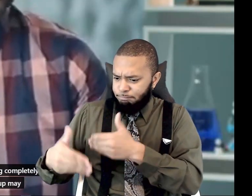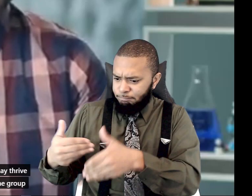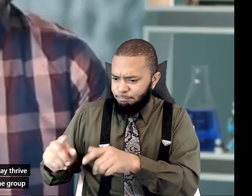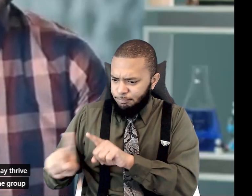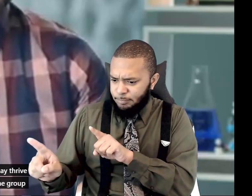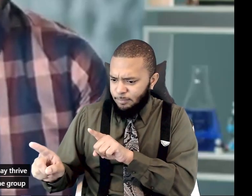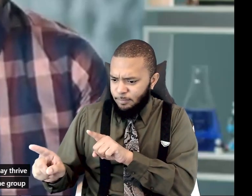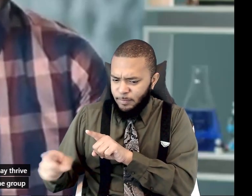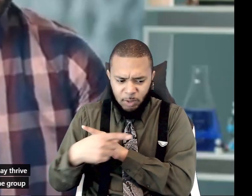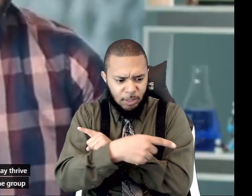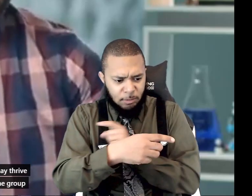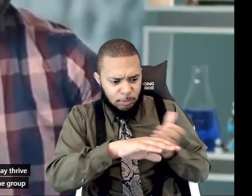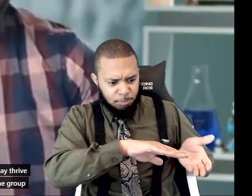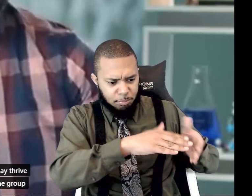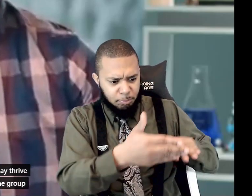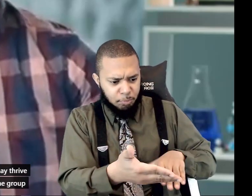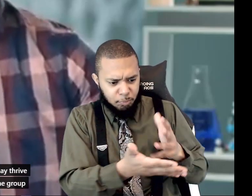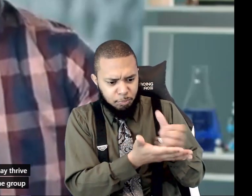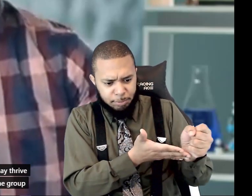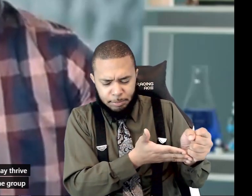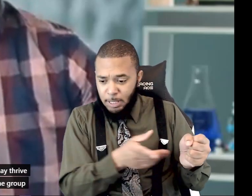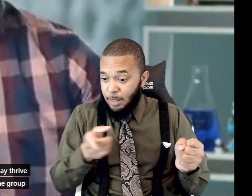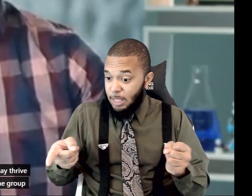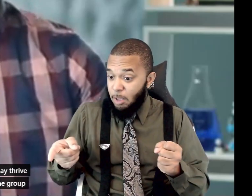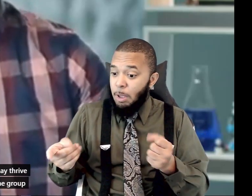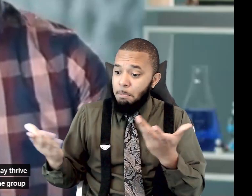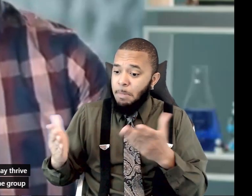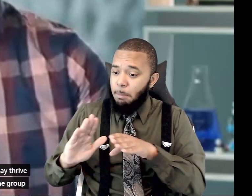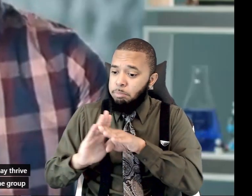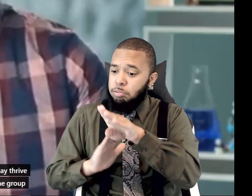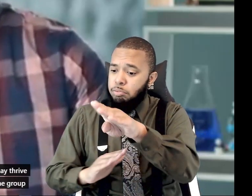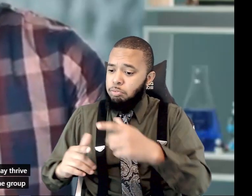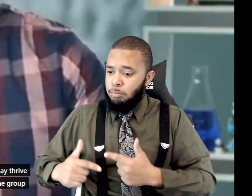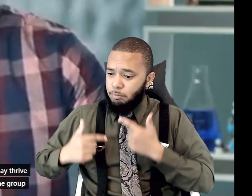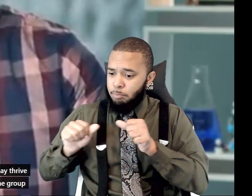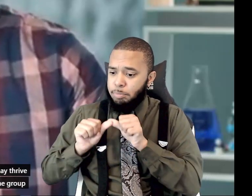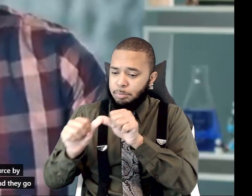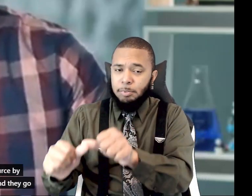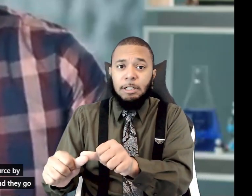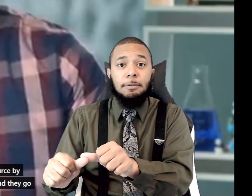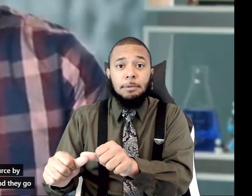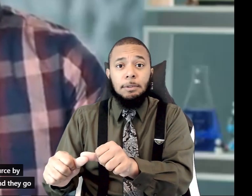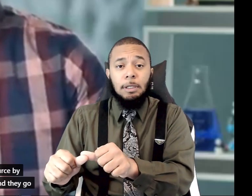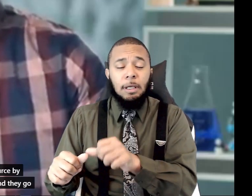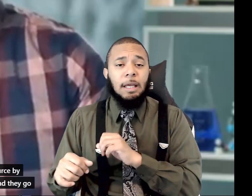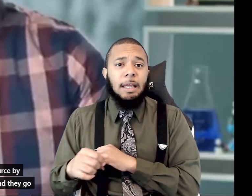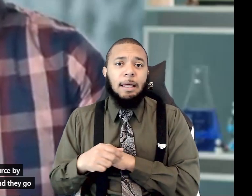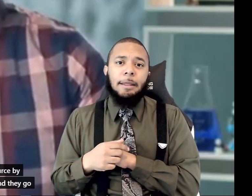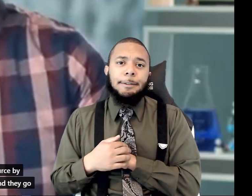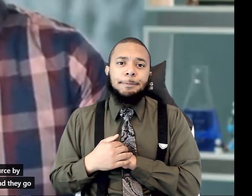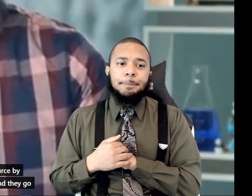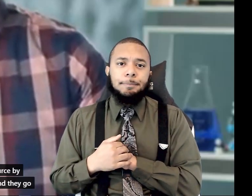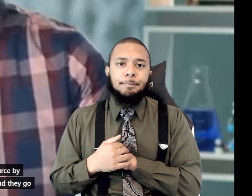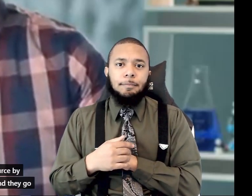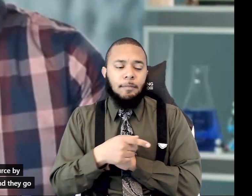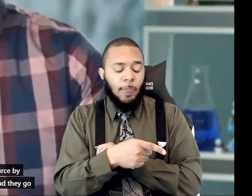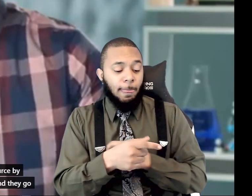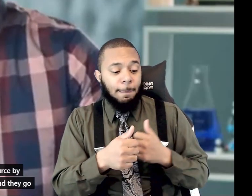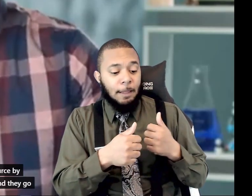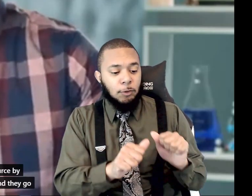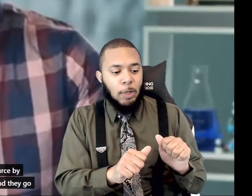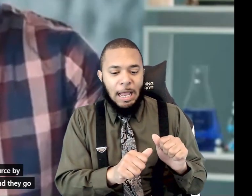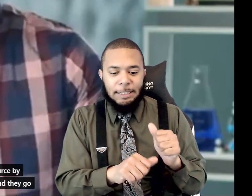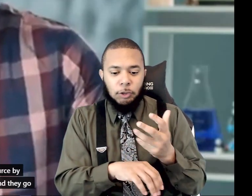this group may go extinct and this group may thrive and flourish, right? So if one group is trying to obtain a resource